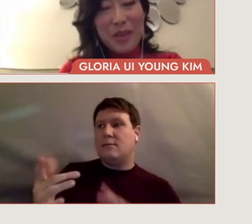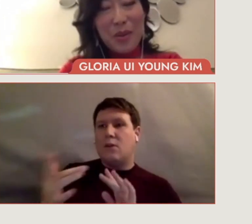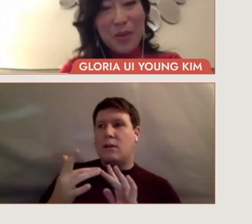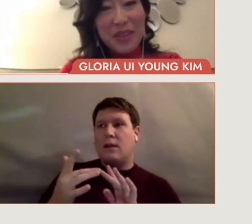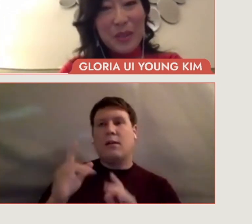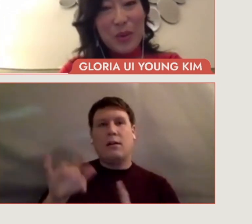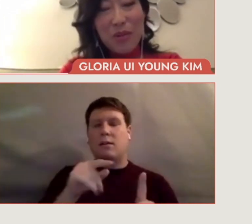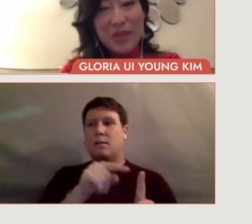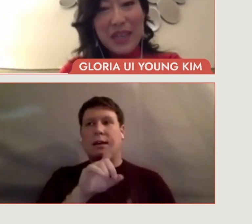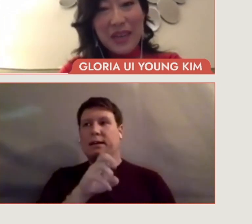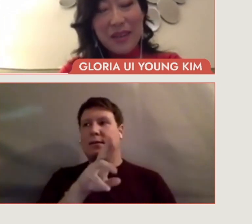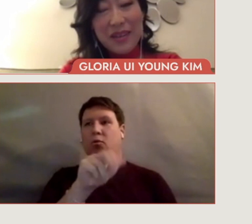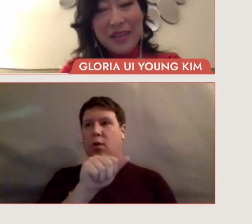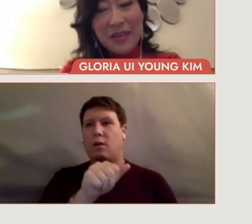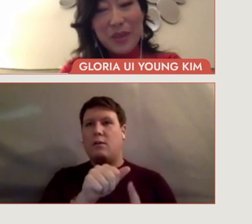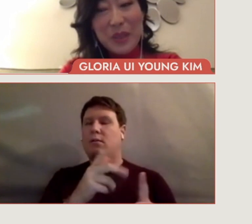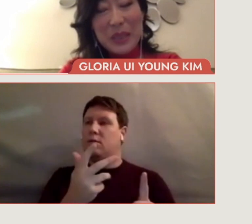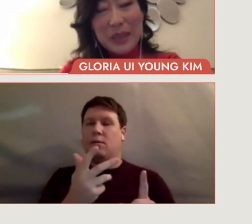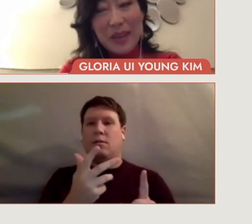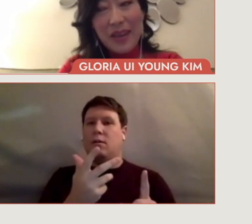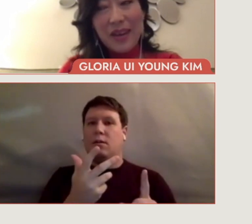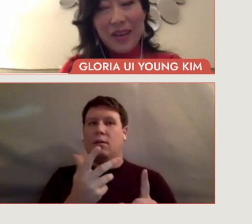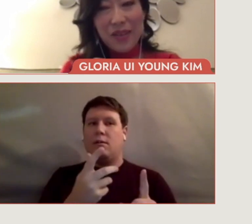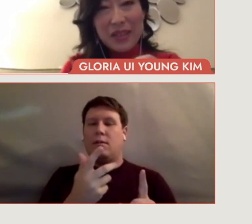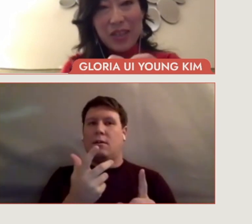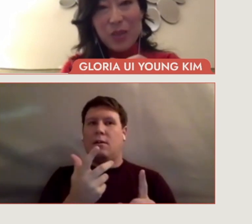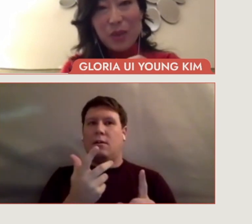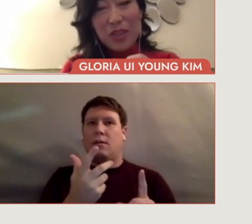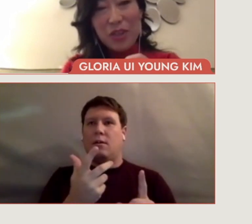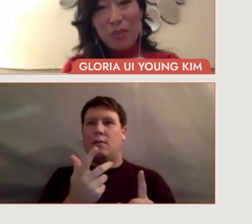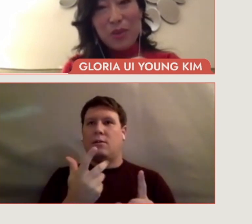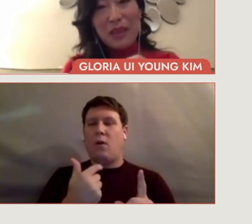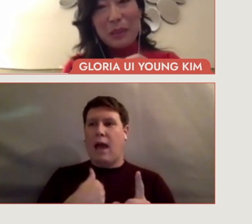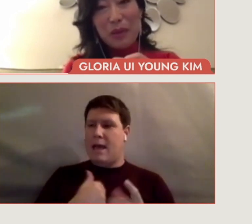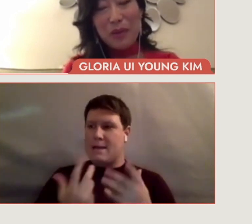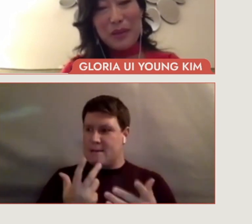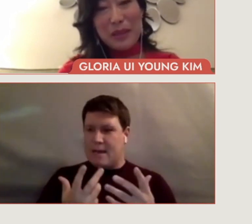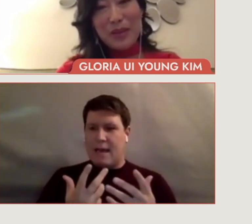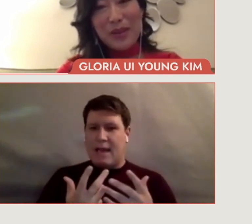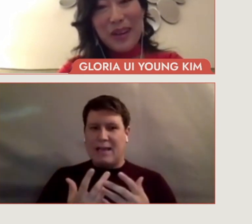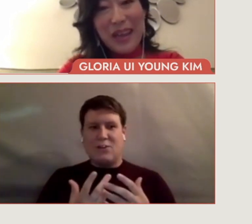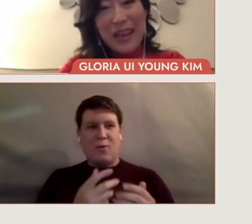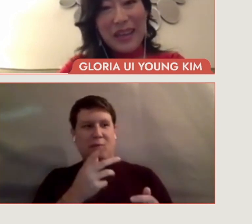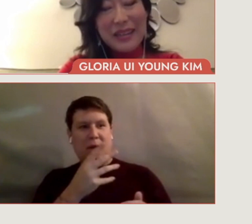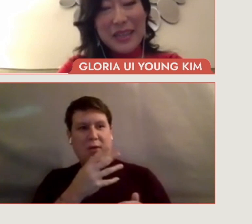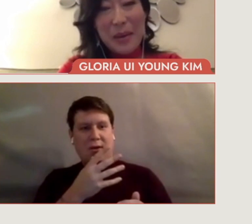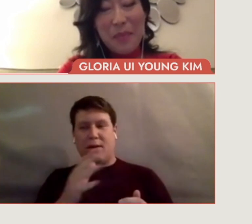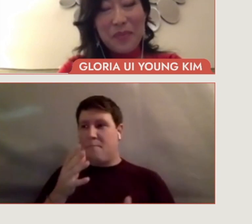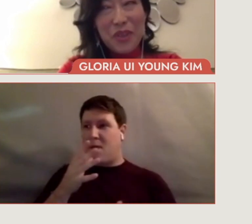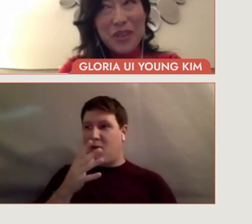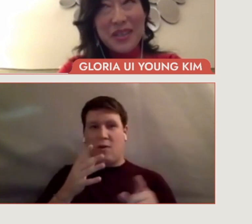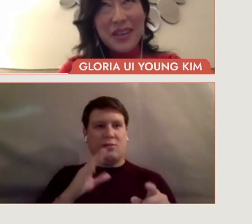be told. And so I wrote it down, and it was this kind of contentious relationship between this mother and this daughter. And